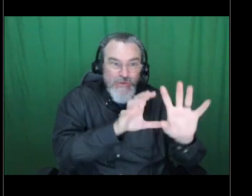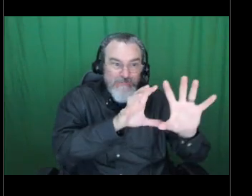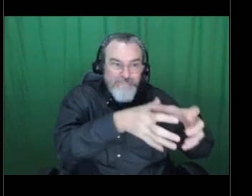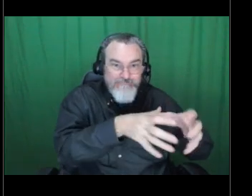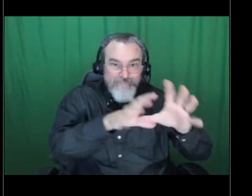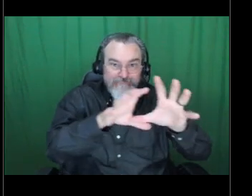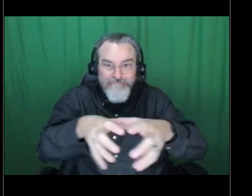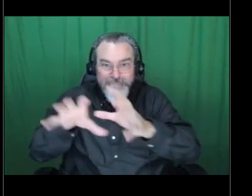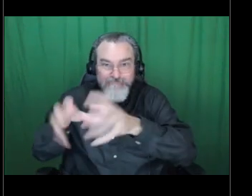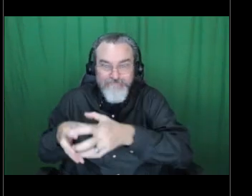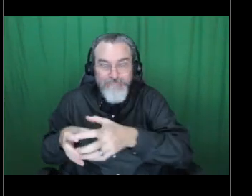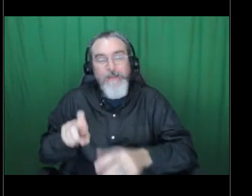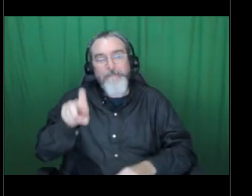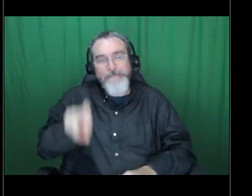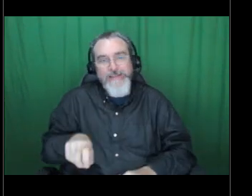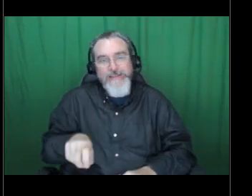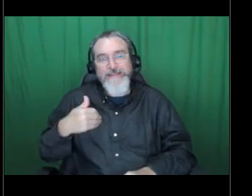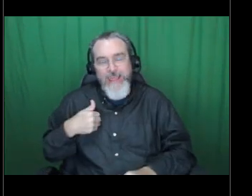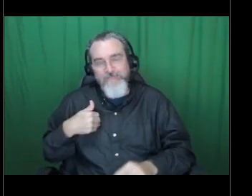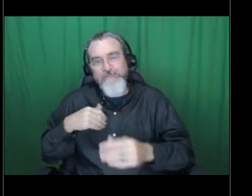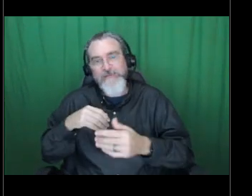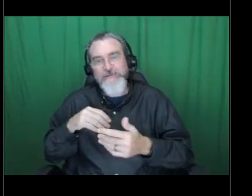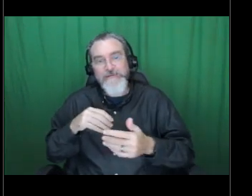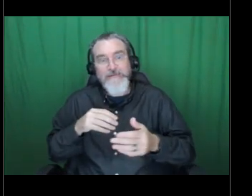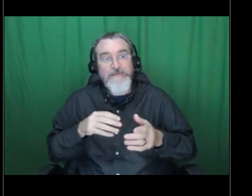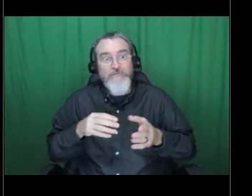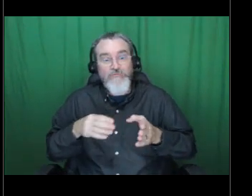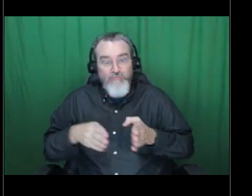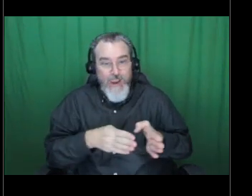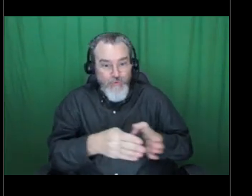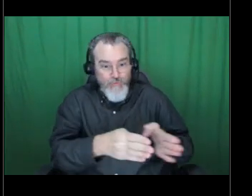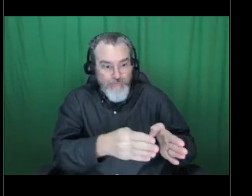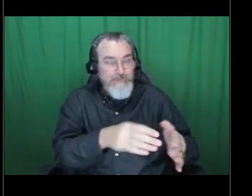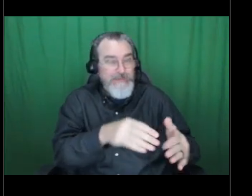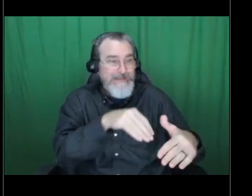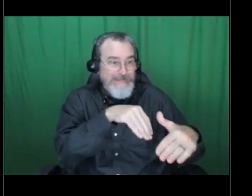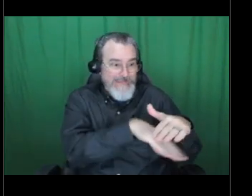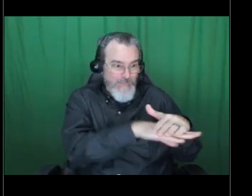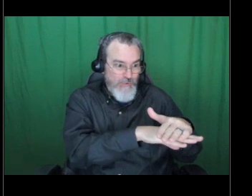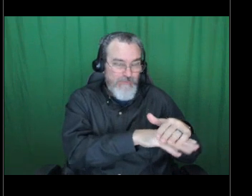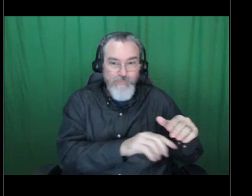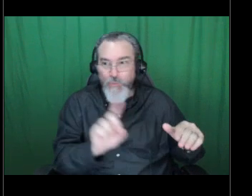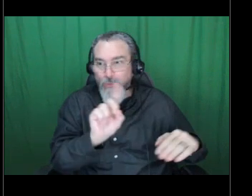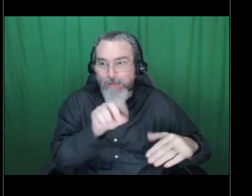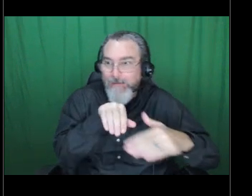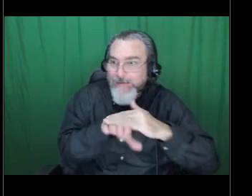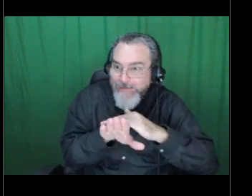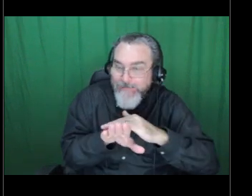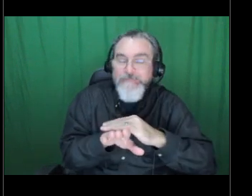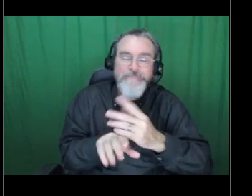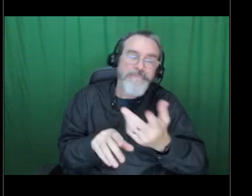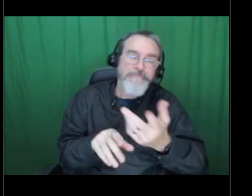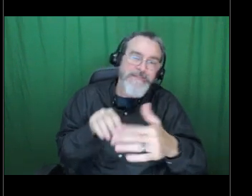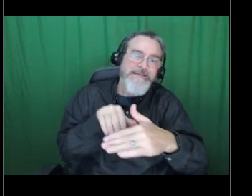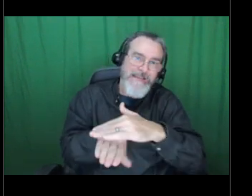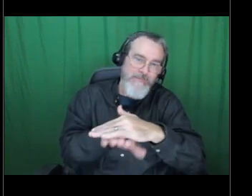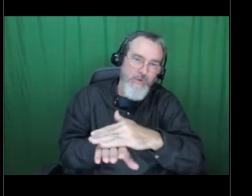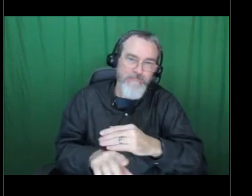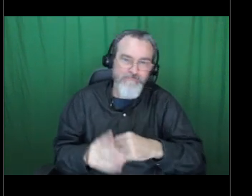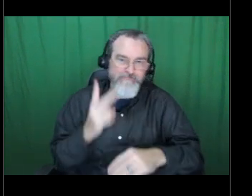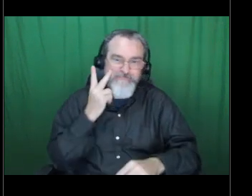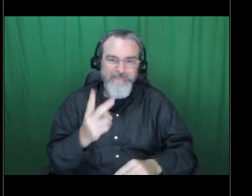have an accessible entrance on an accessible route, and you can see those areas shown in blue on